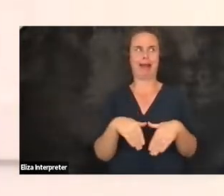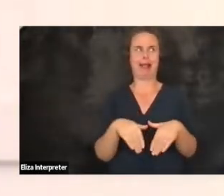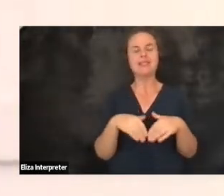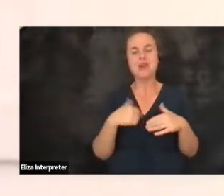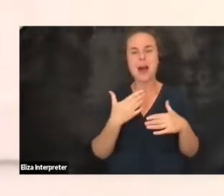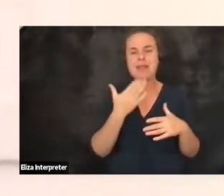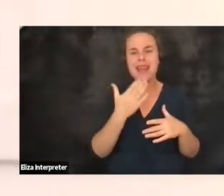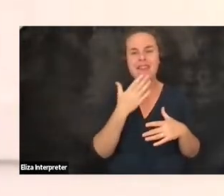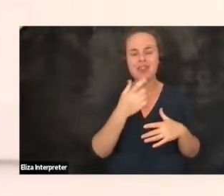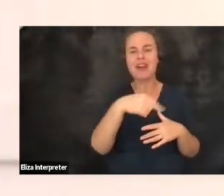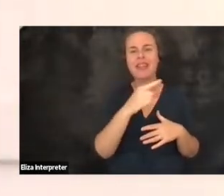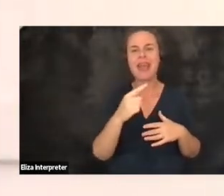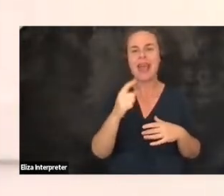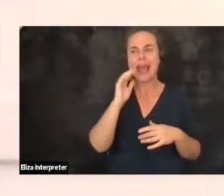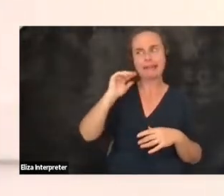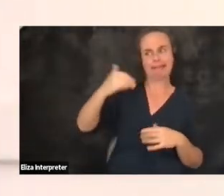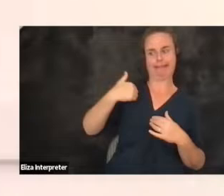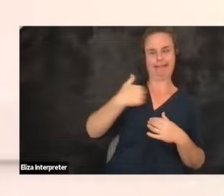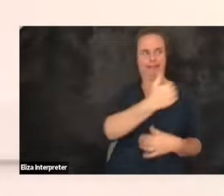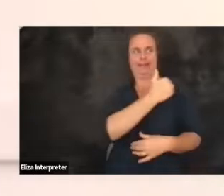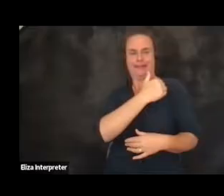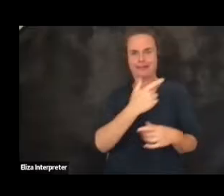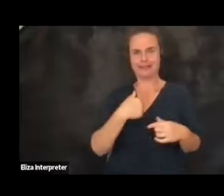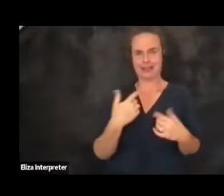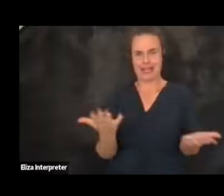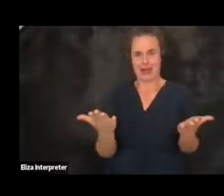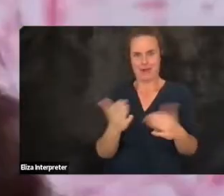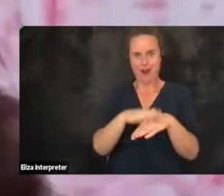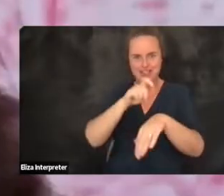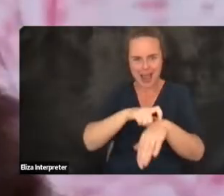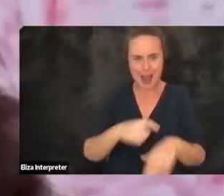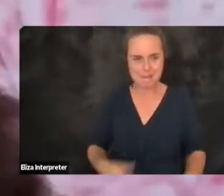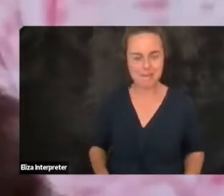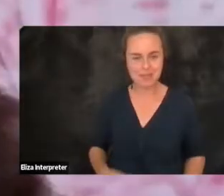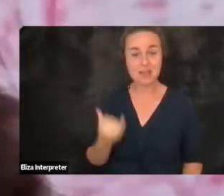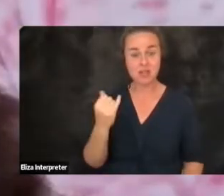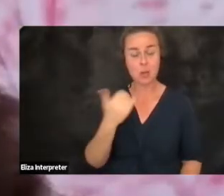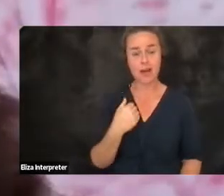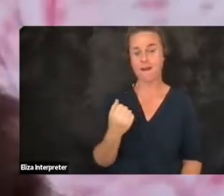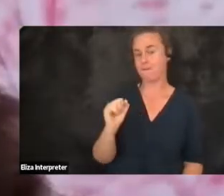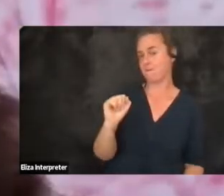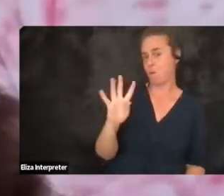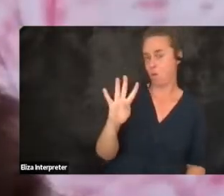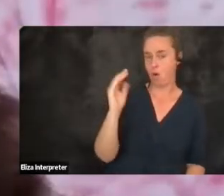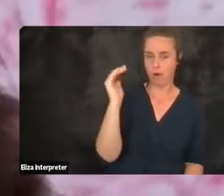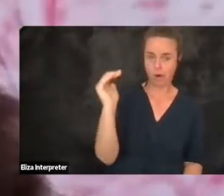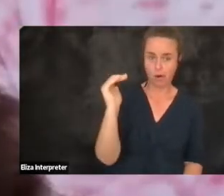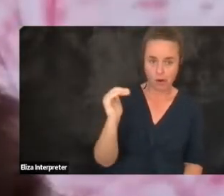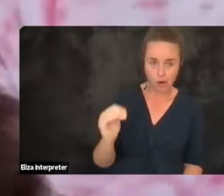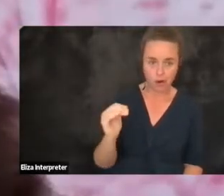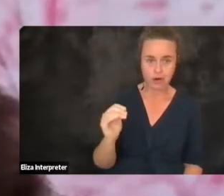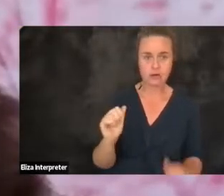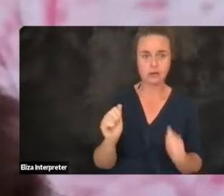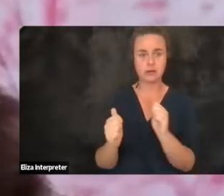me here on time. Today, we're going to do 4 things together.